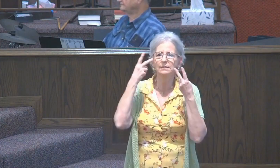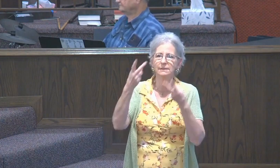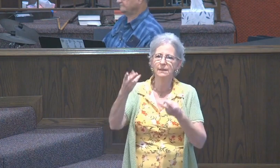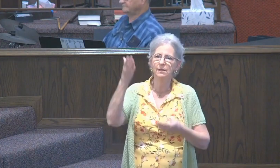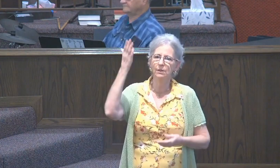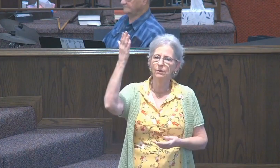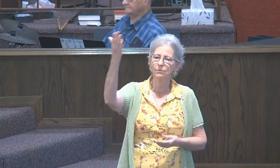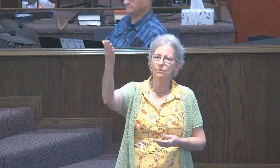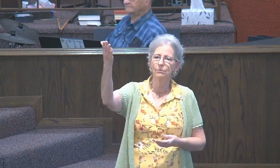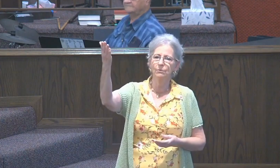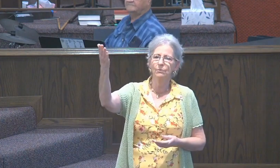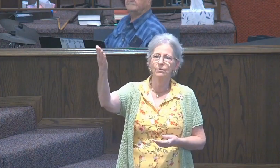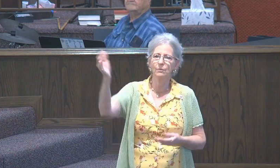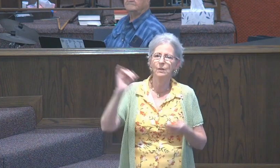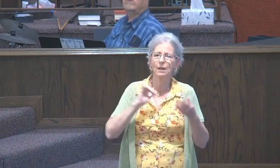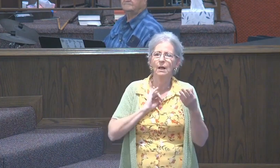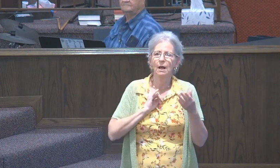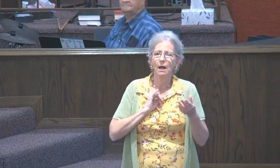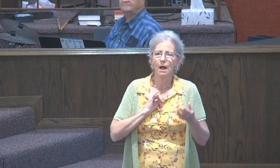want to see you.